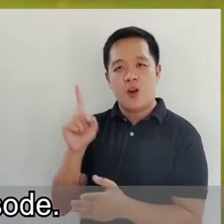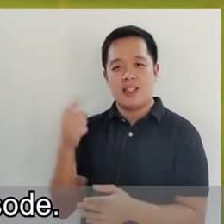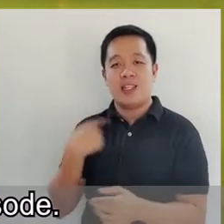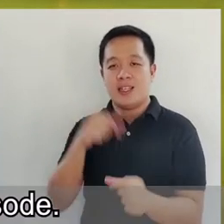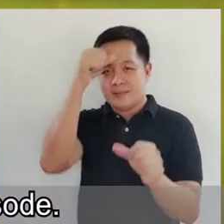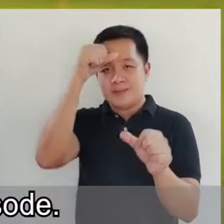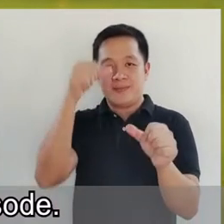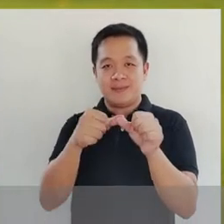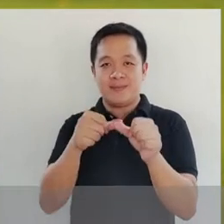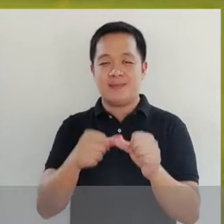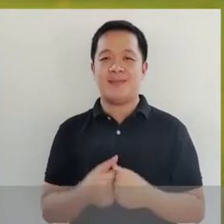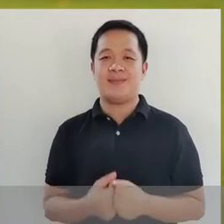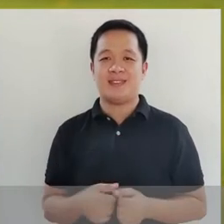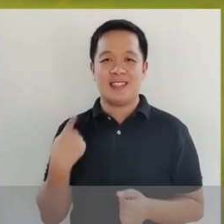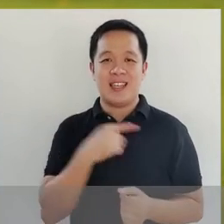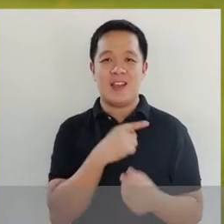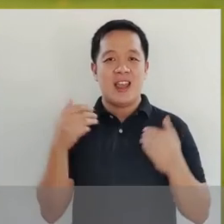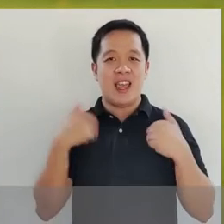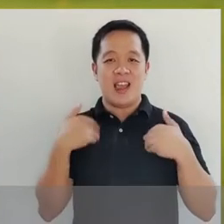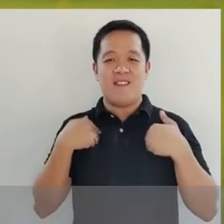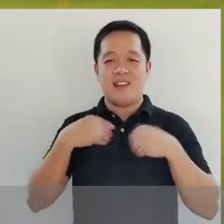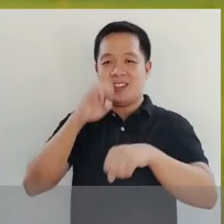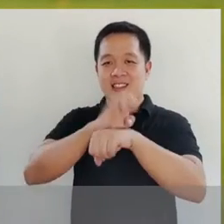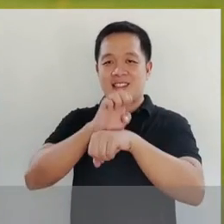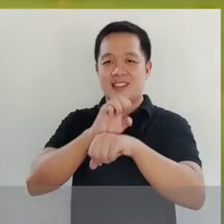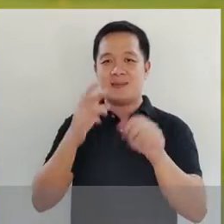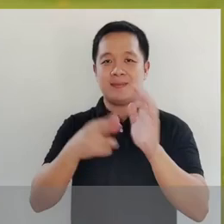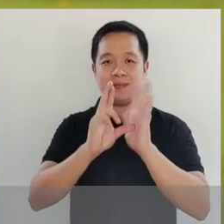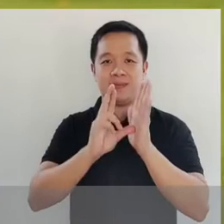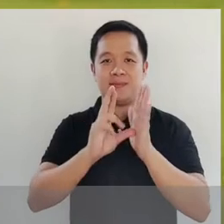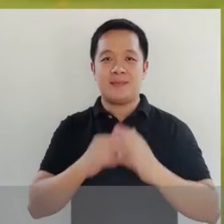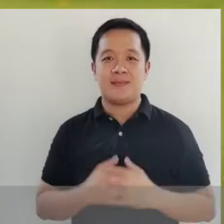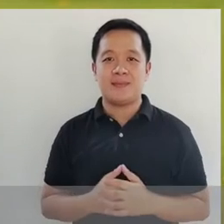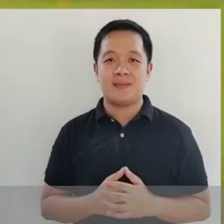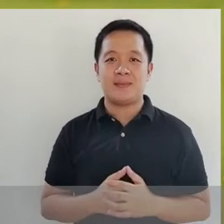past episode. Let us have the English recap.